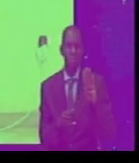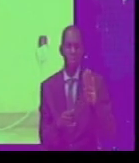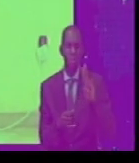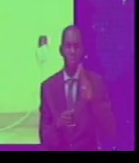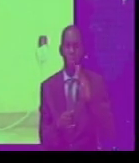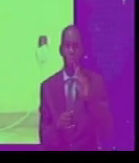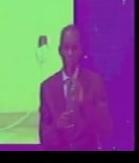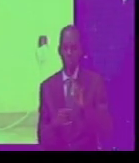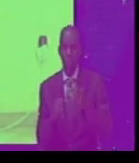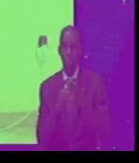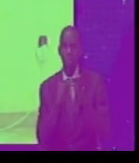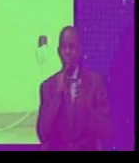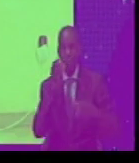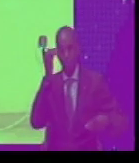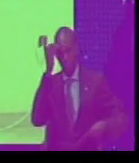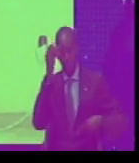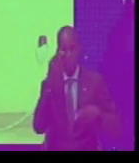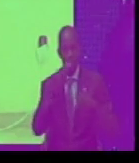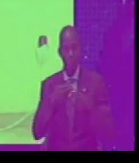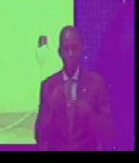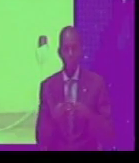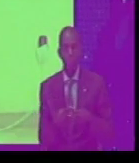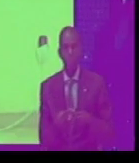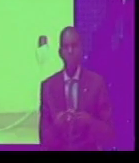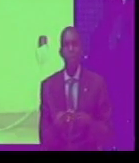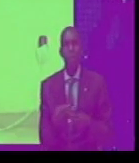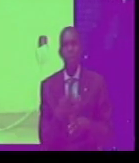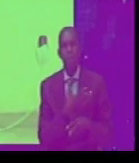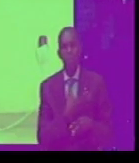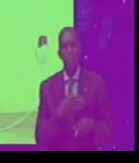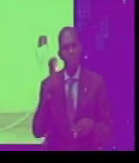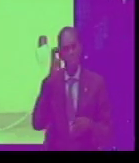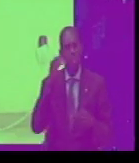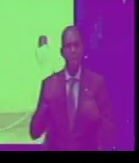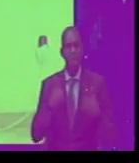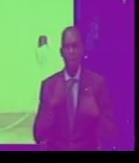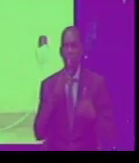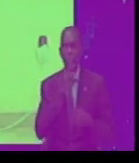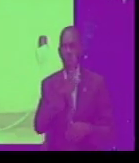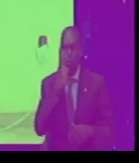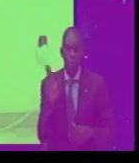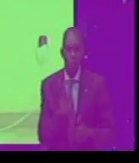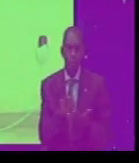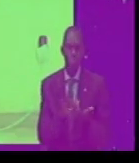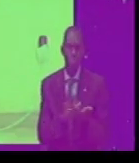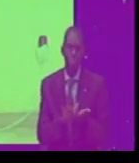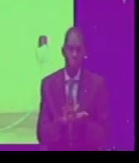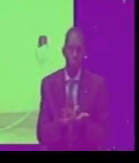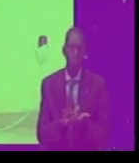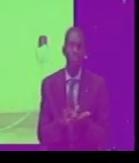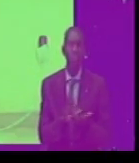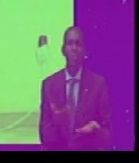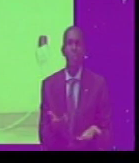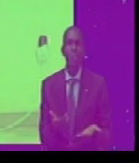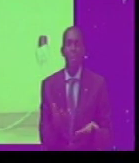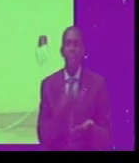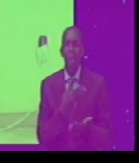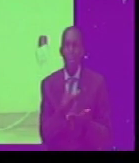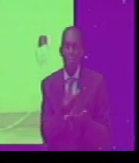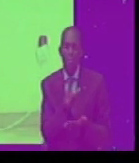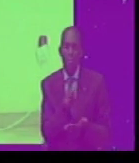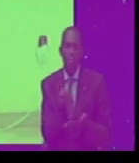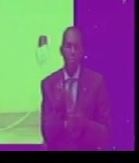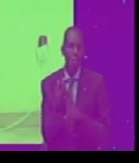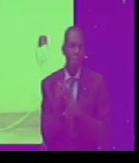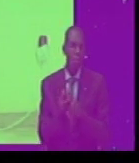PUD. They call it peptic ulcer disease. And all along, I've been